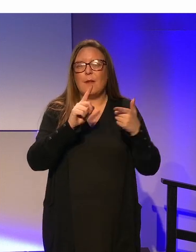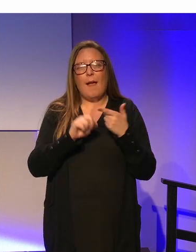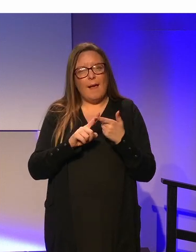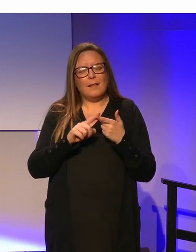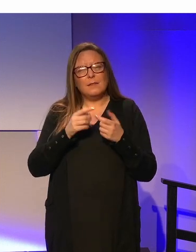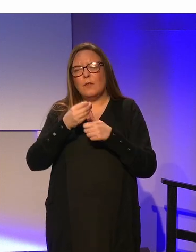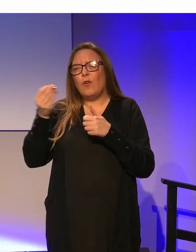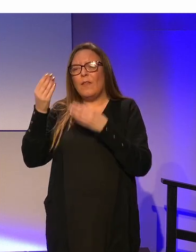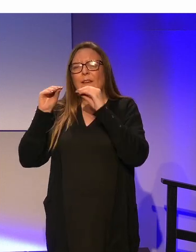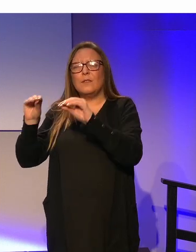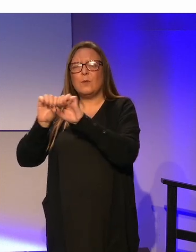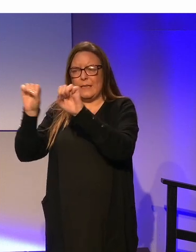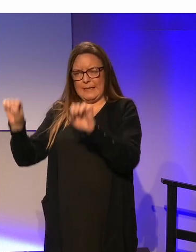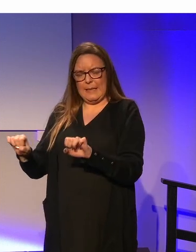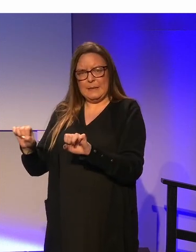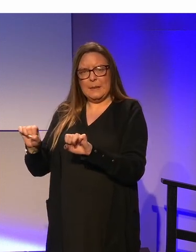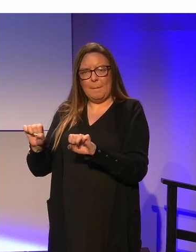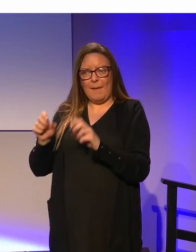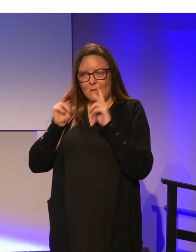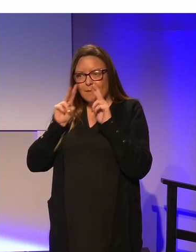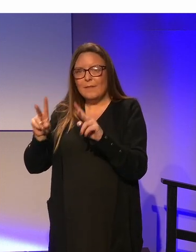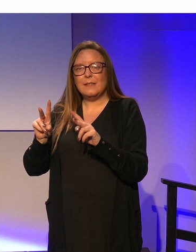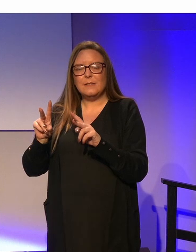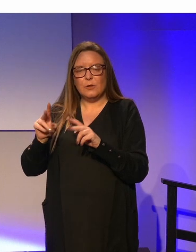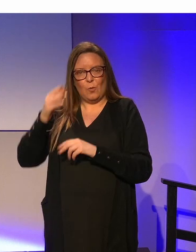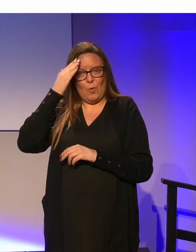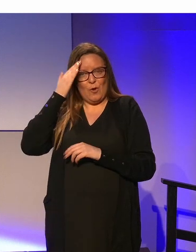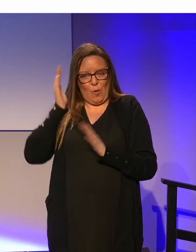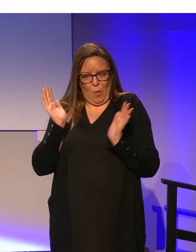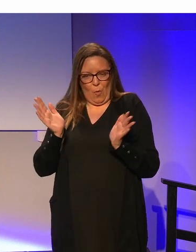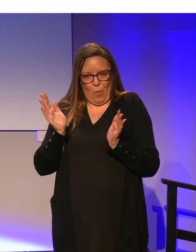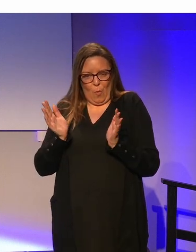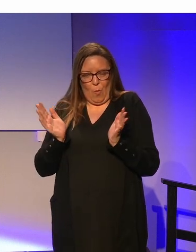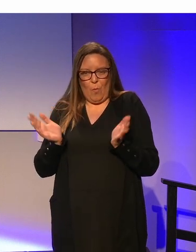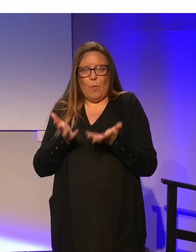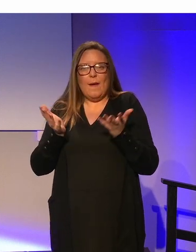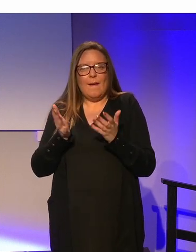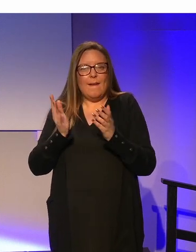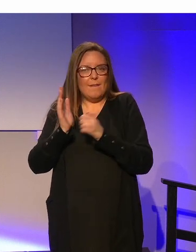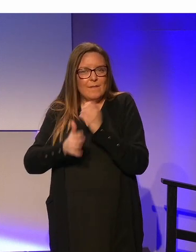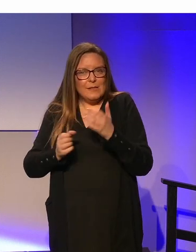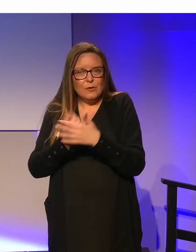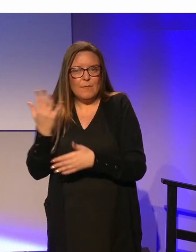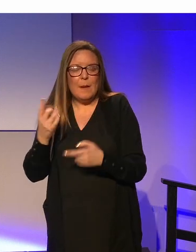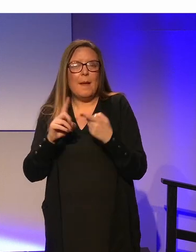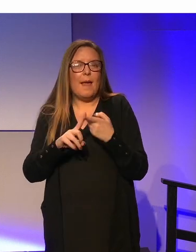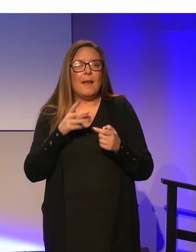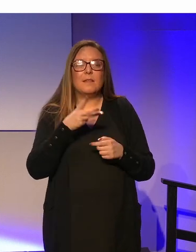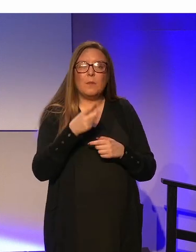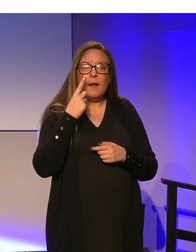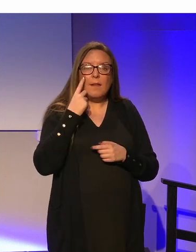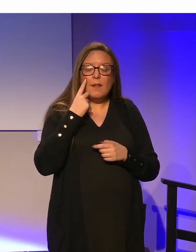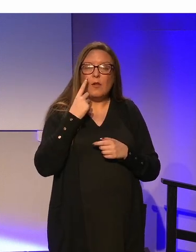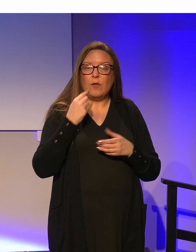education systems. And we know the systems where this approach has been developed, and we'll look at these in the context of the